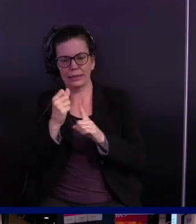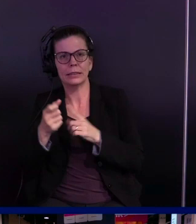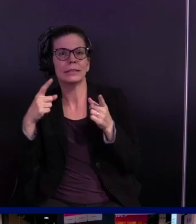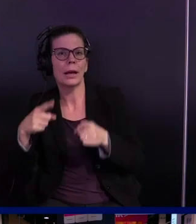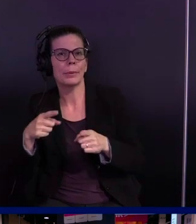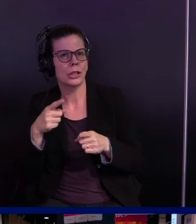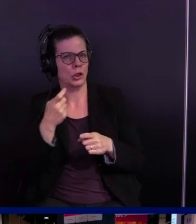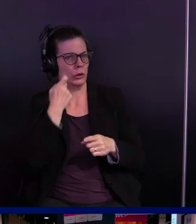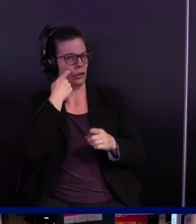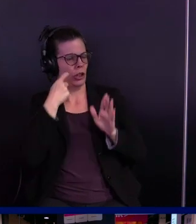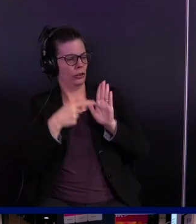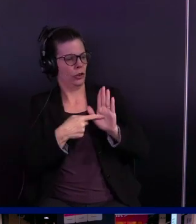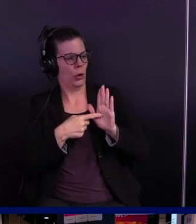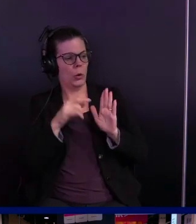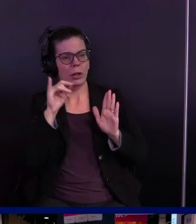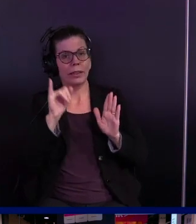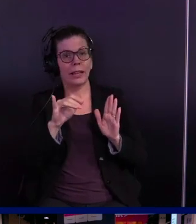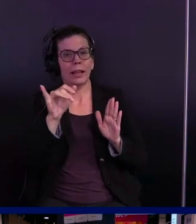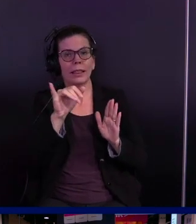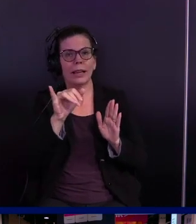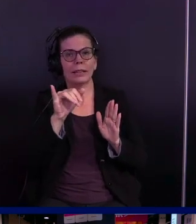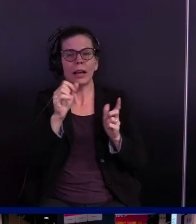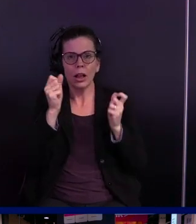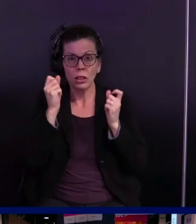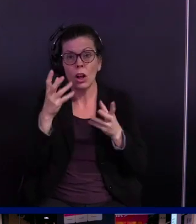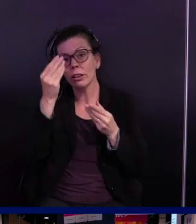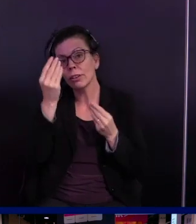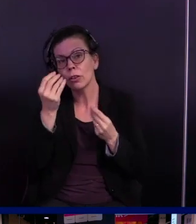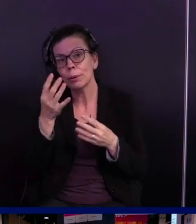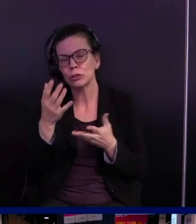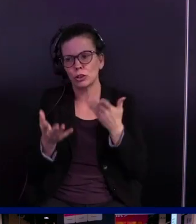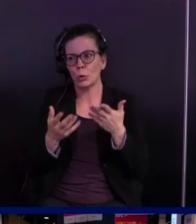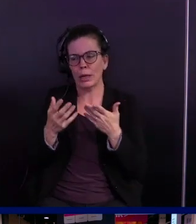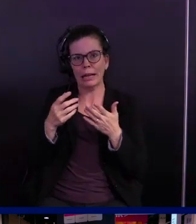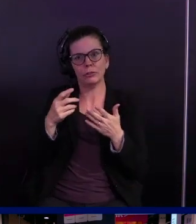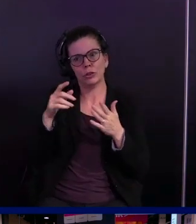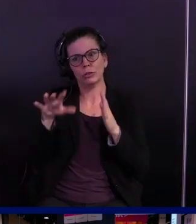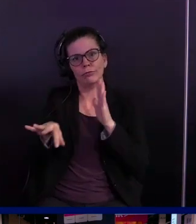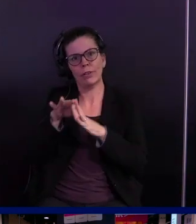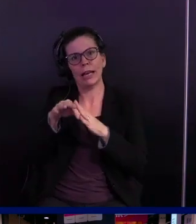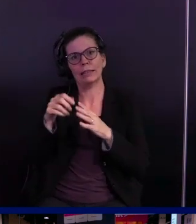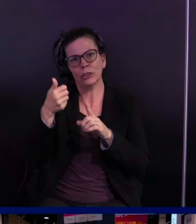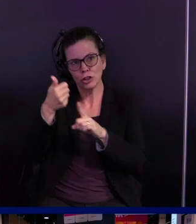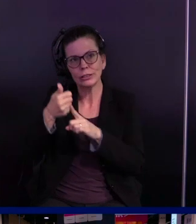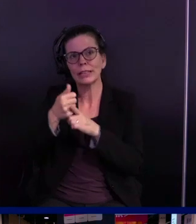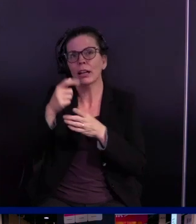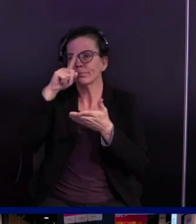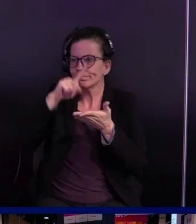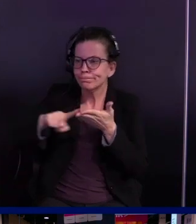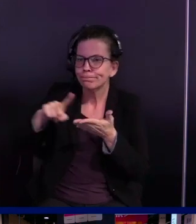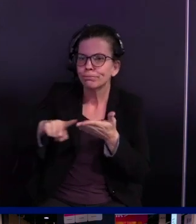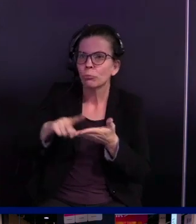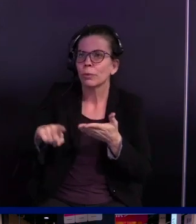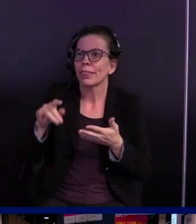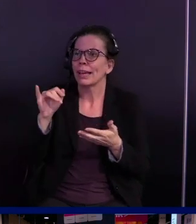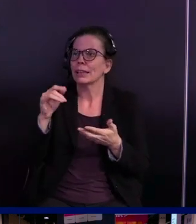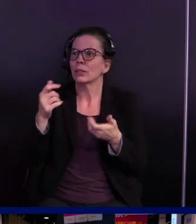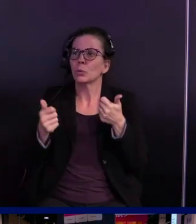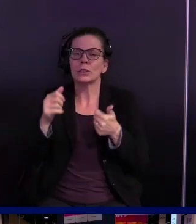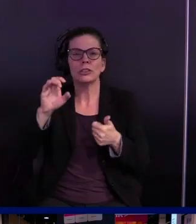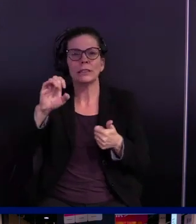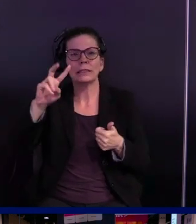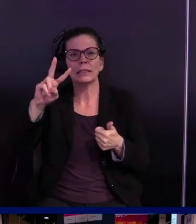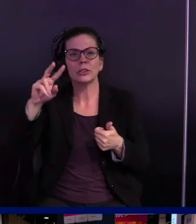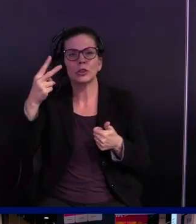what you just showed us was like a ton of information that you would have had to go find manually. Like just even what EC2